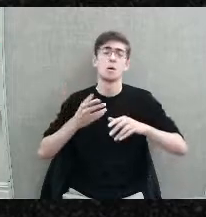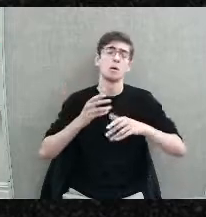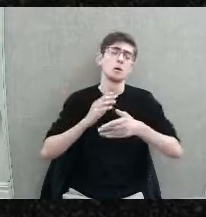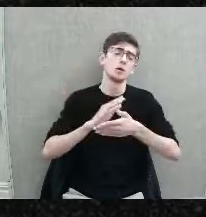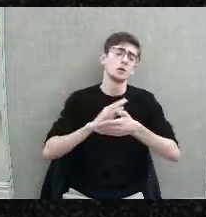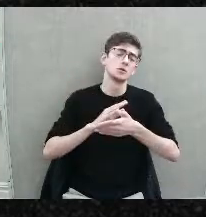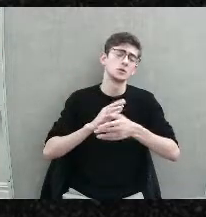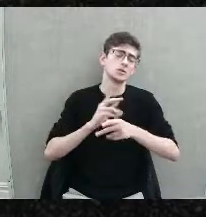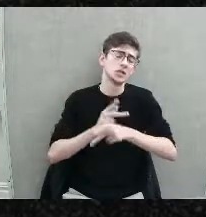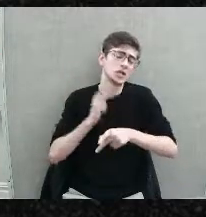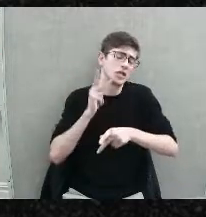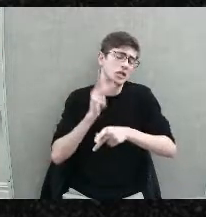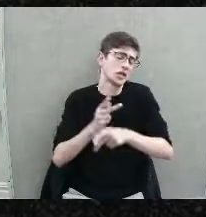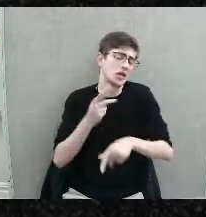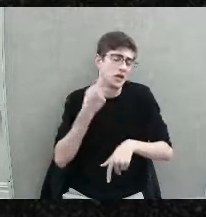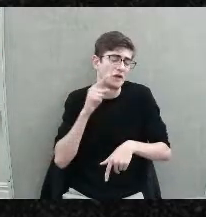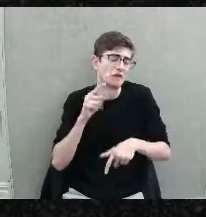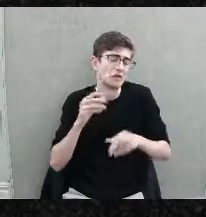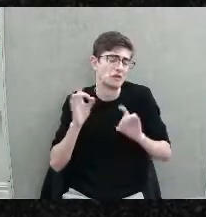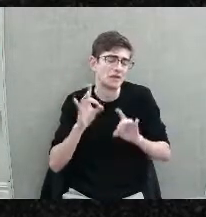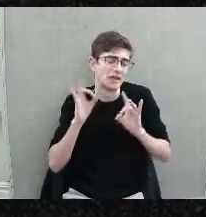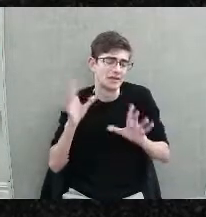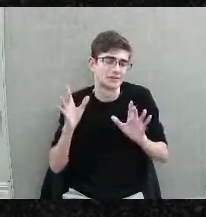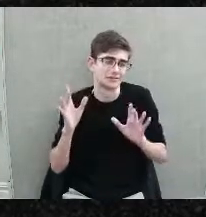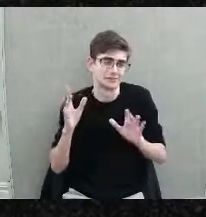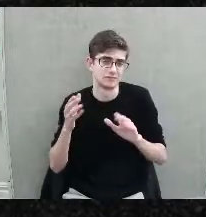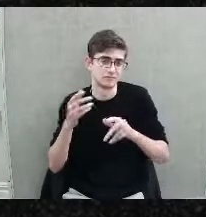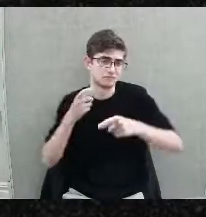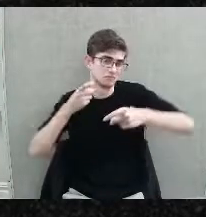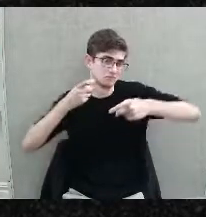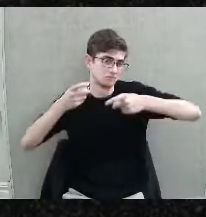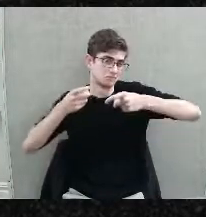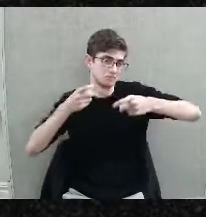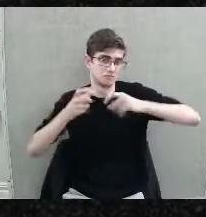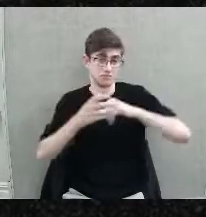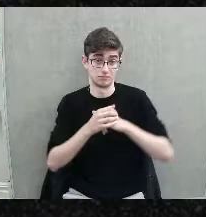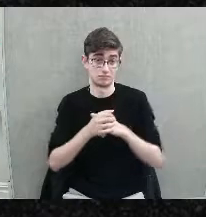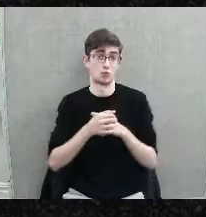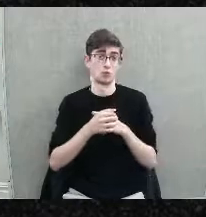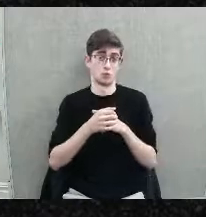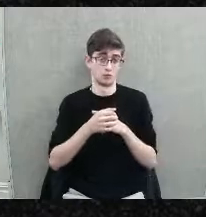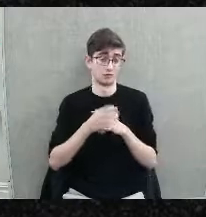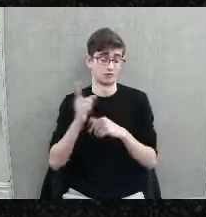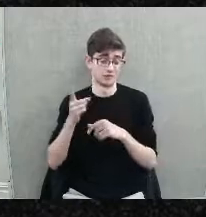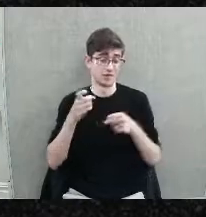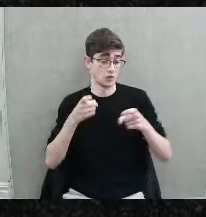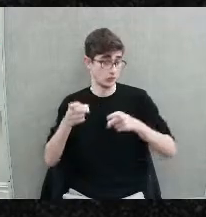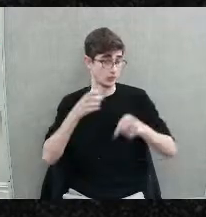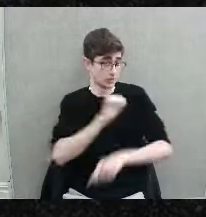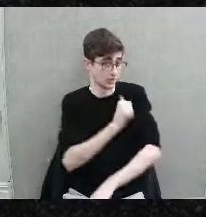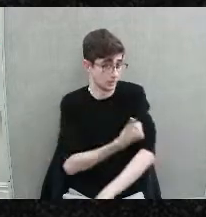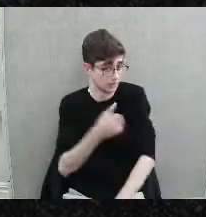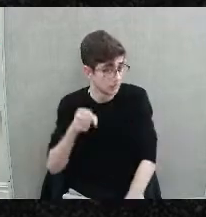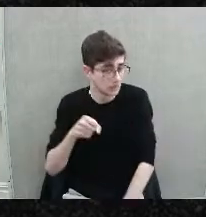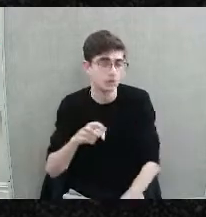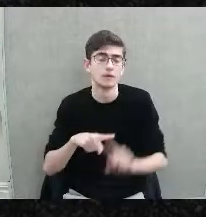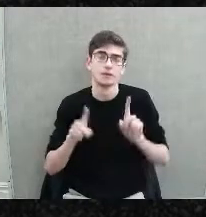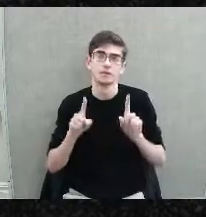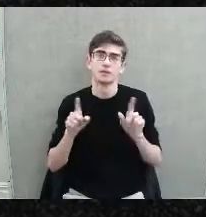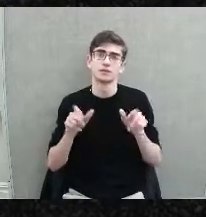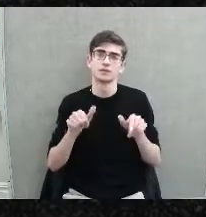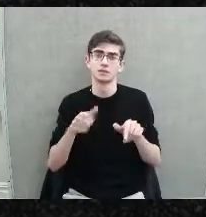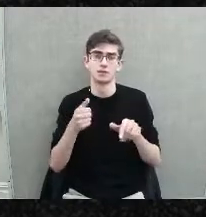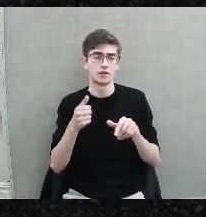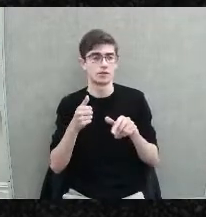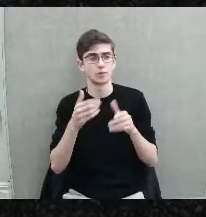population. And this is not only an authoritarian turn, this is another way of thinking